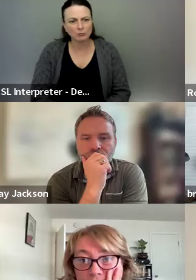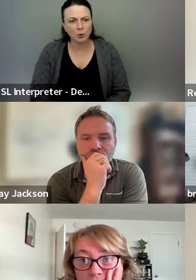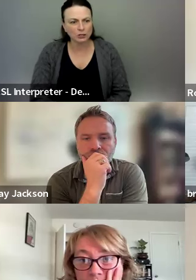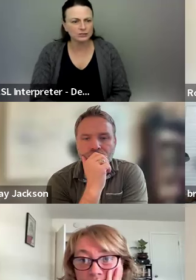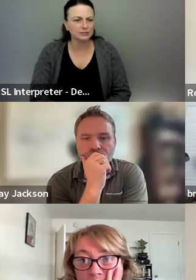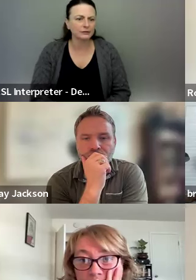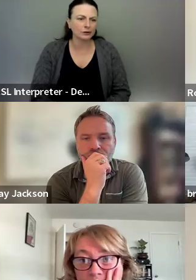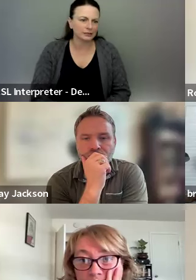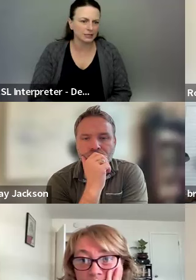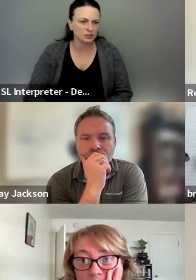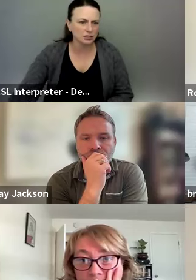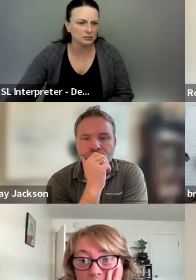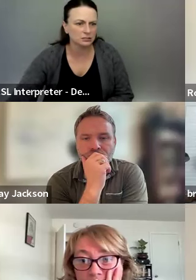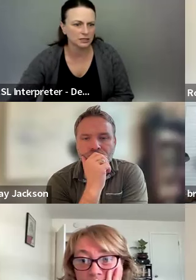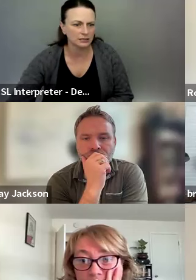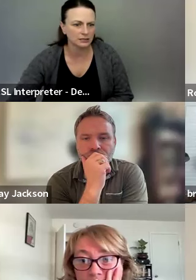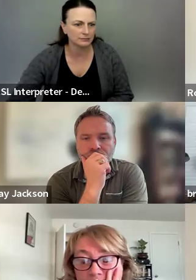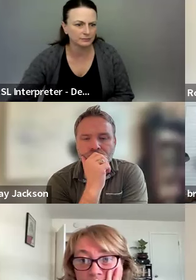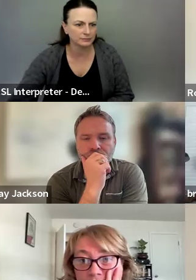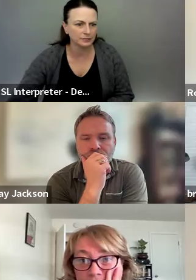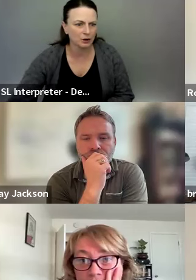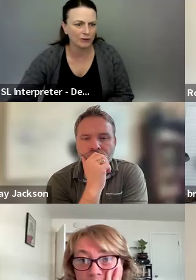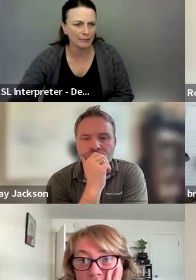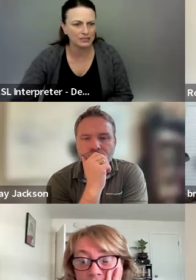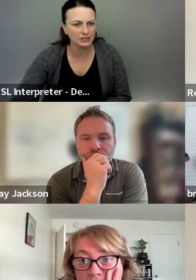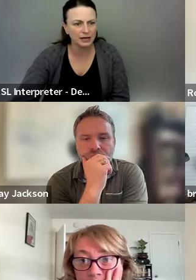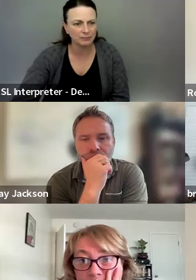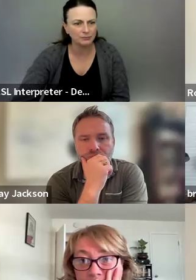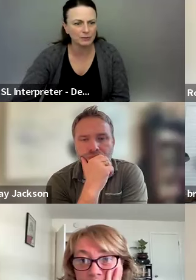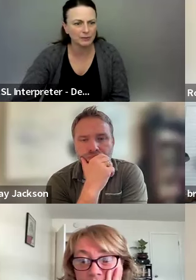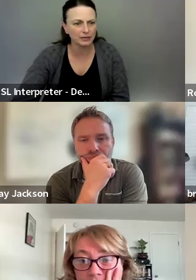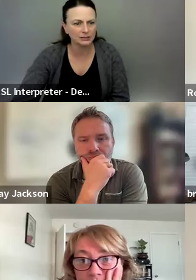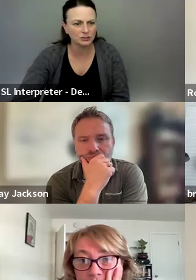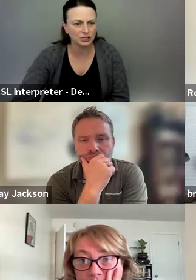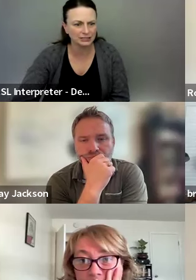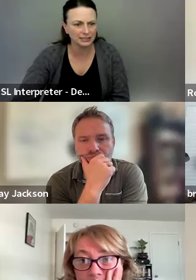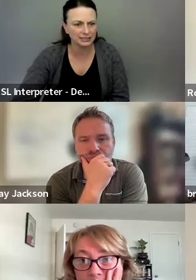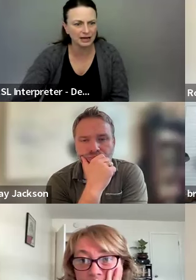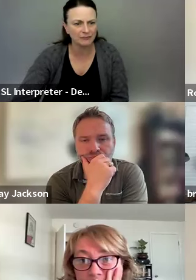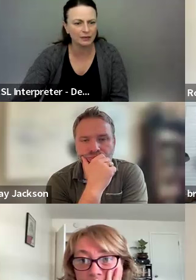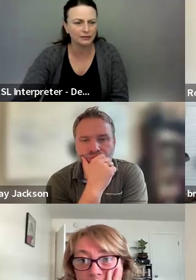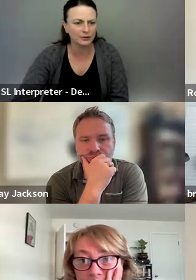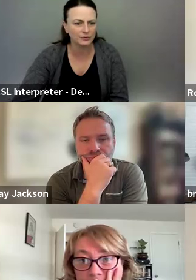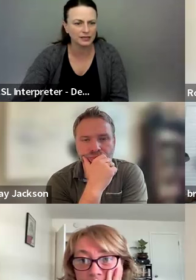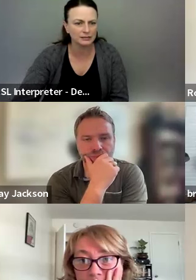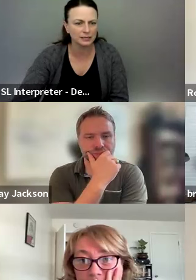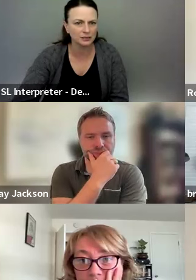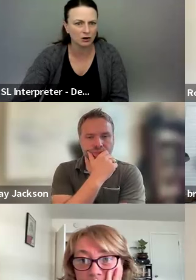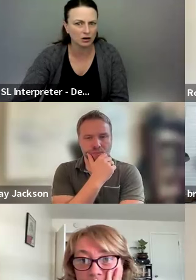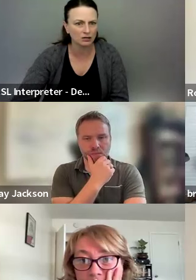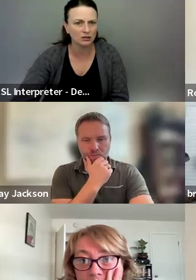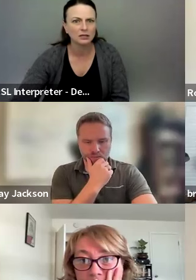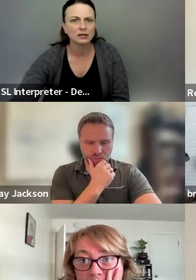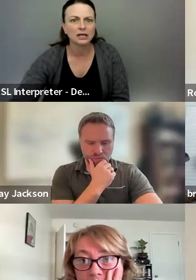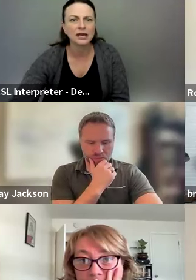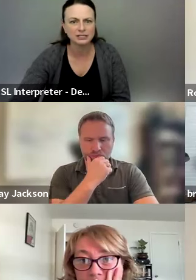There are boards and organizations that, you know, wrap into them. Maybe not just CNCF, but other things that